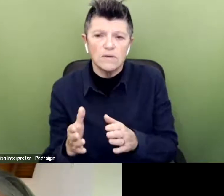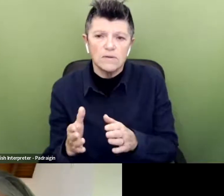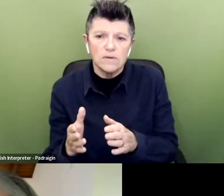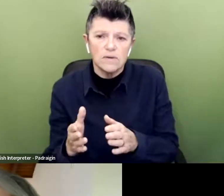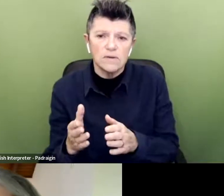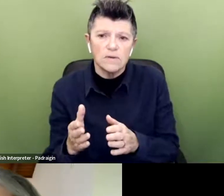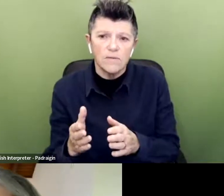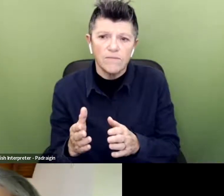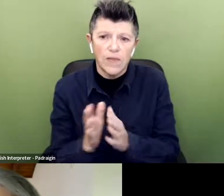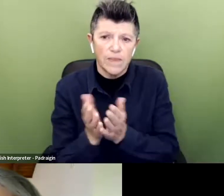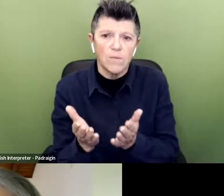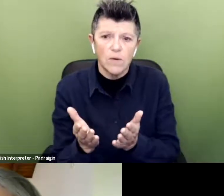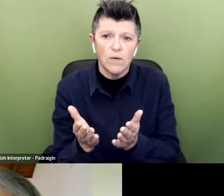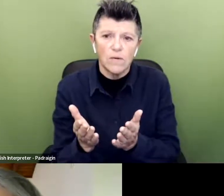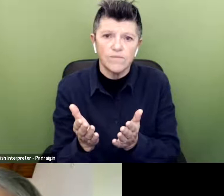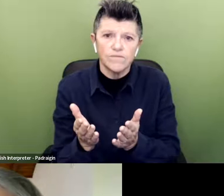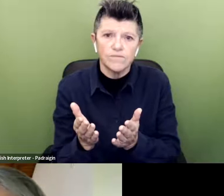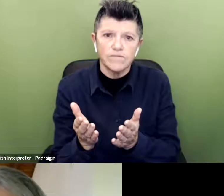presents in the book, that